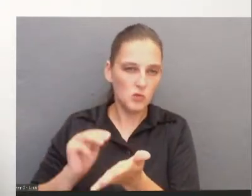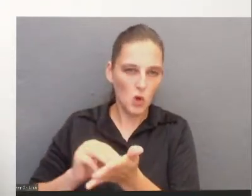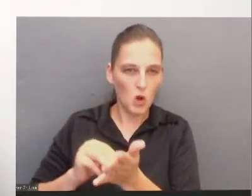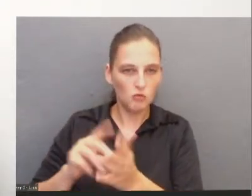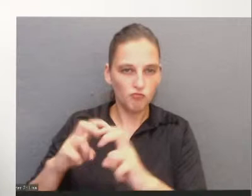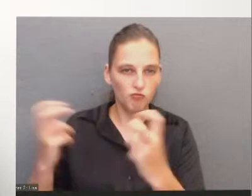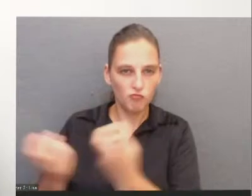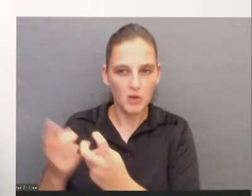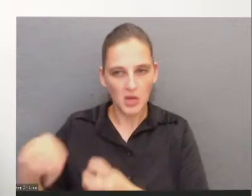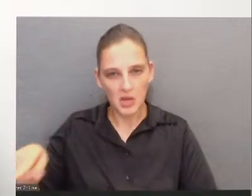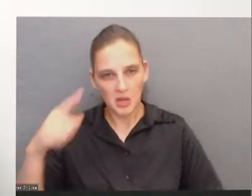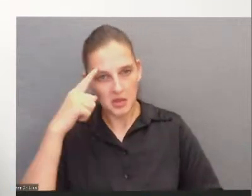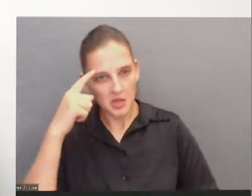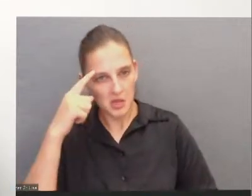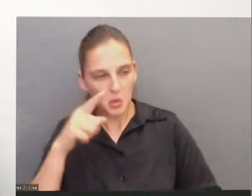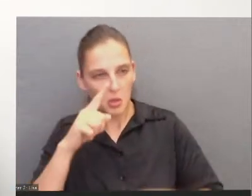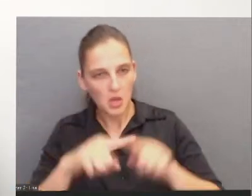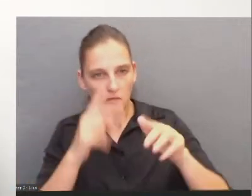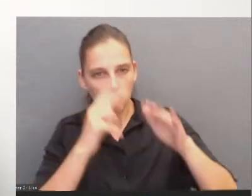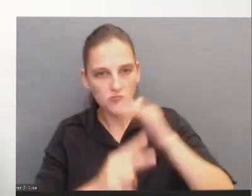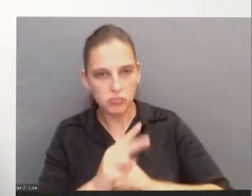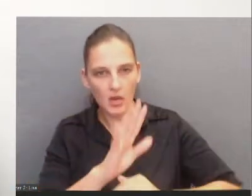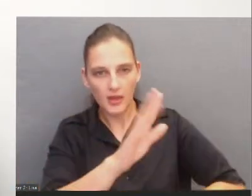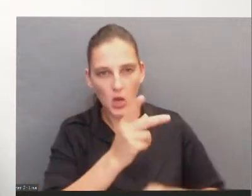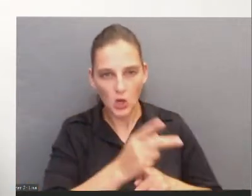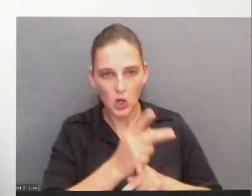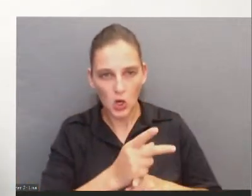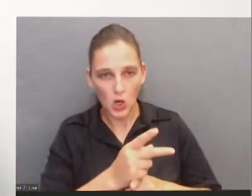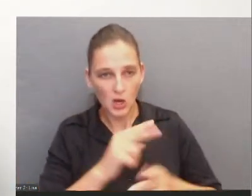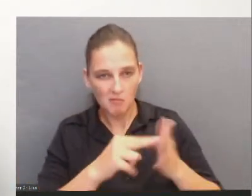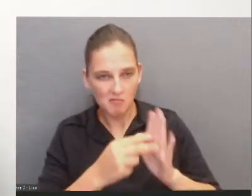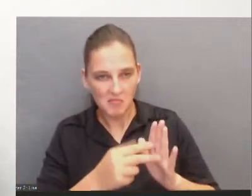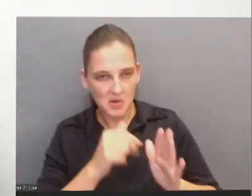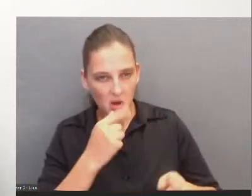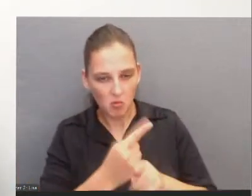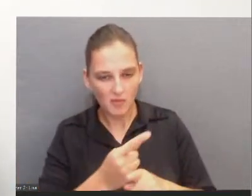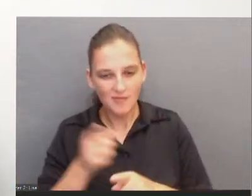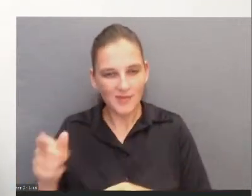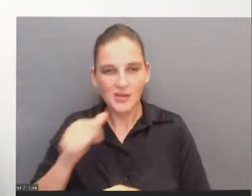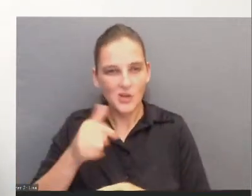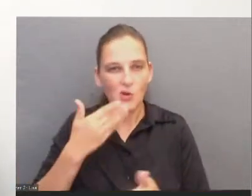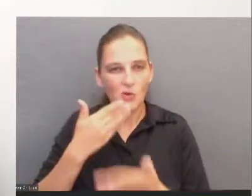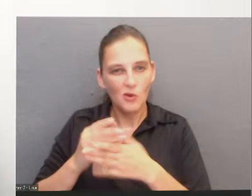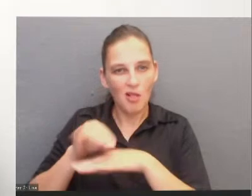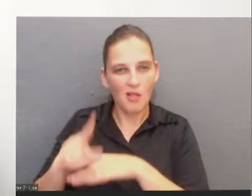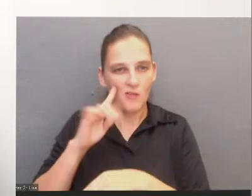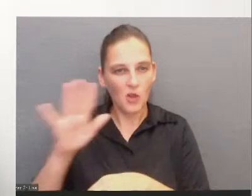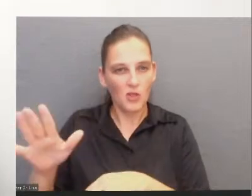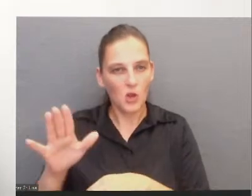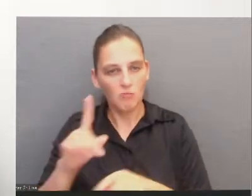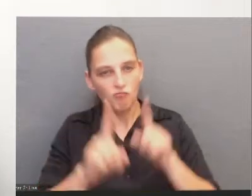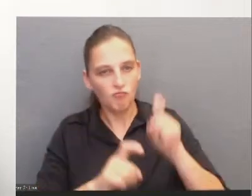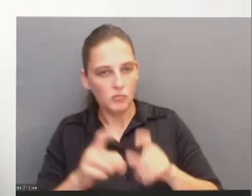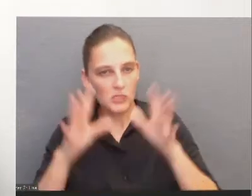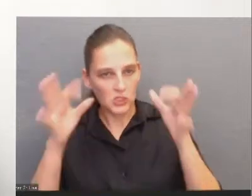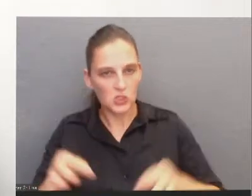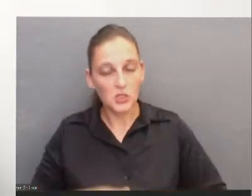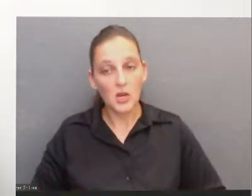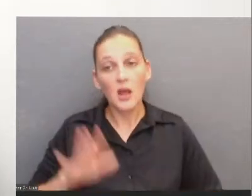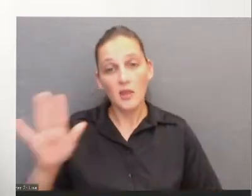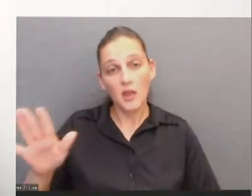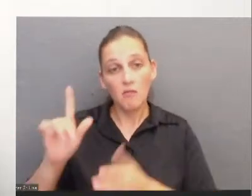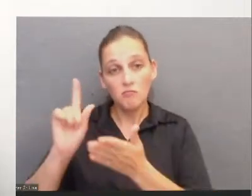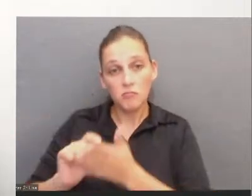sufficient accuracy and is not a useful basis for triage decisions. The group published their report in spring 2020, and a discussion paper on COVID equity